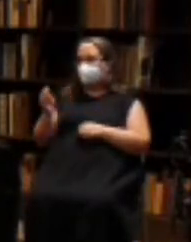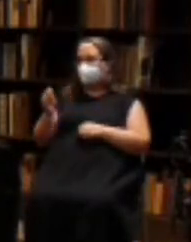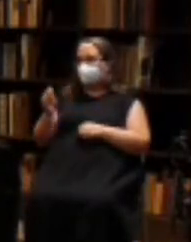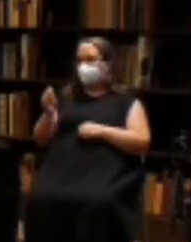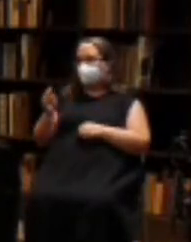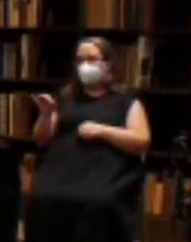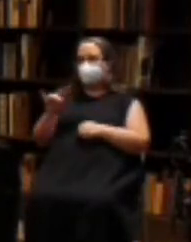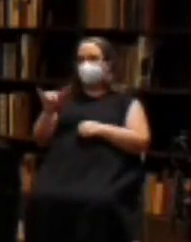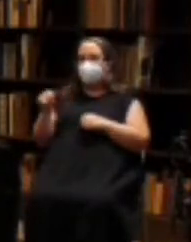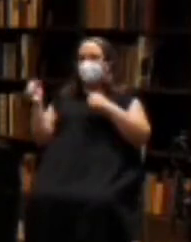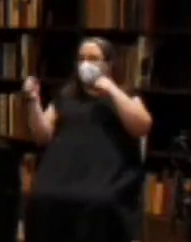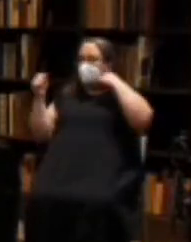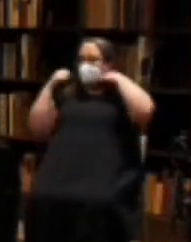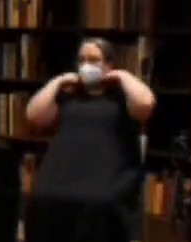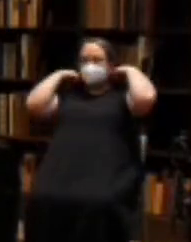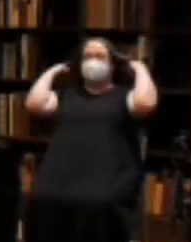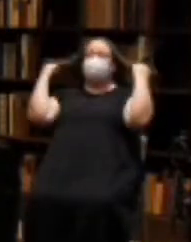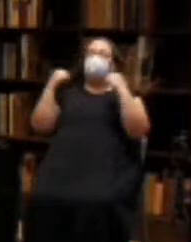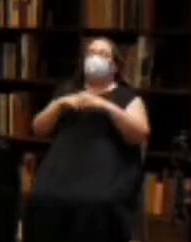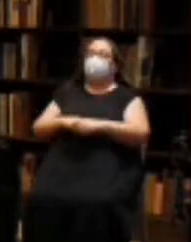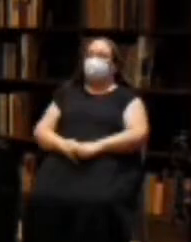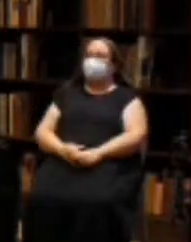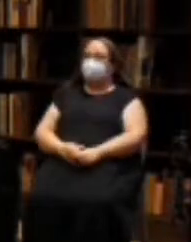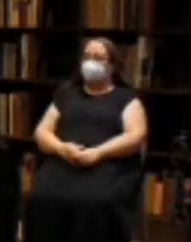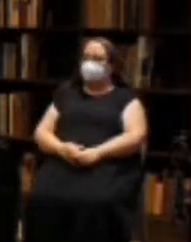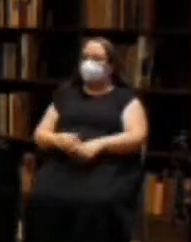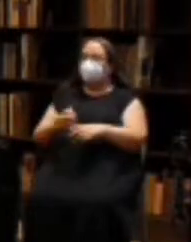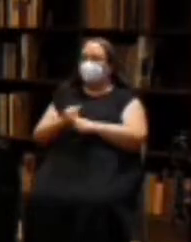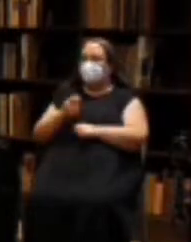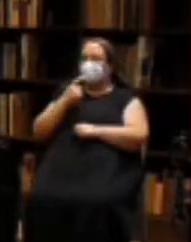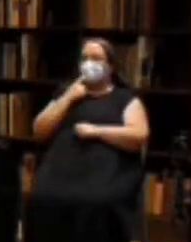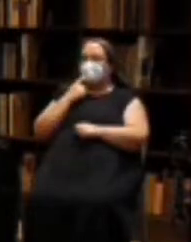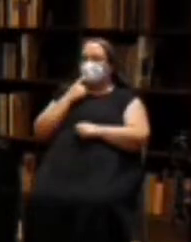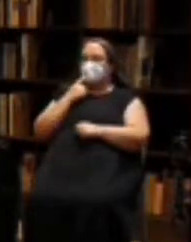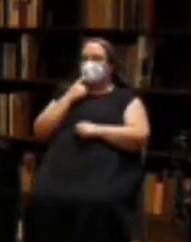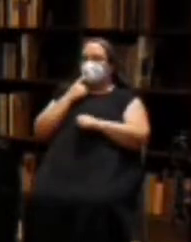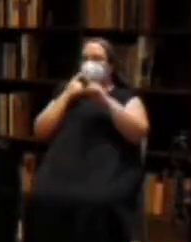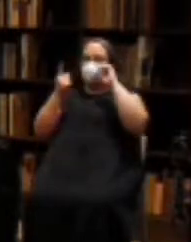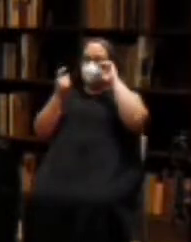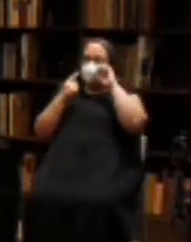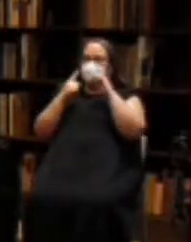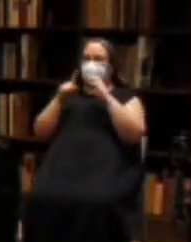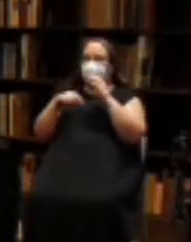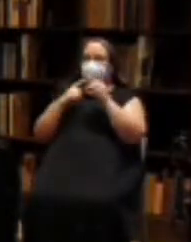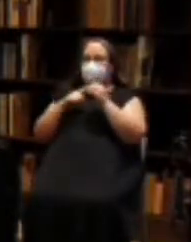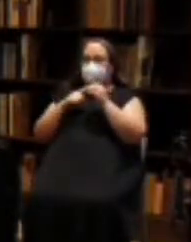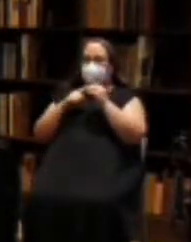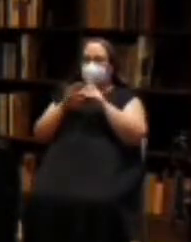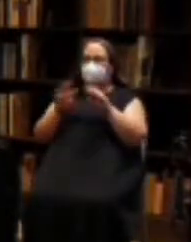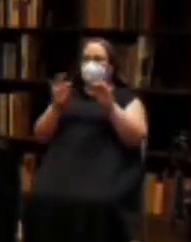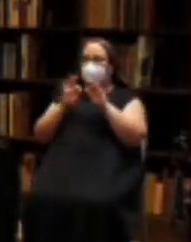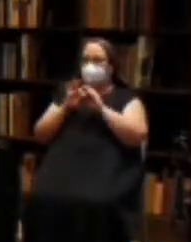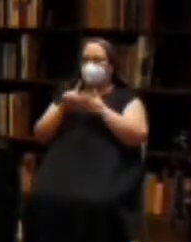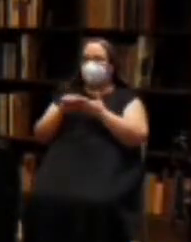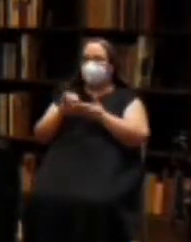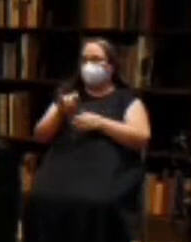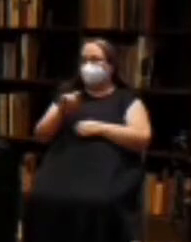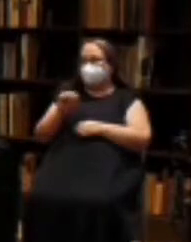reality? Yeah. So let me summarize that to say, the question is about the sort of importance of print